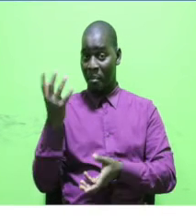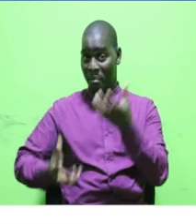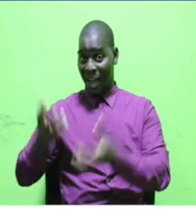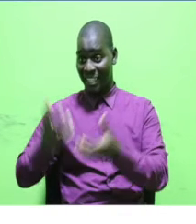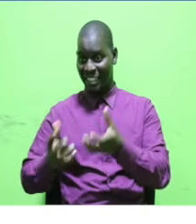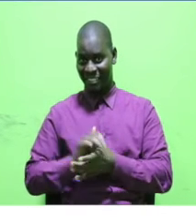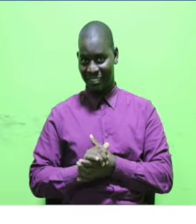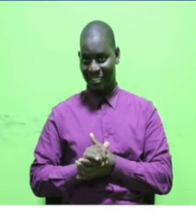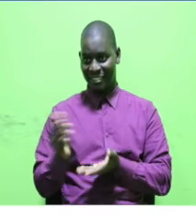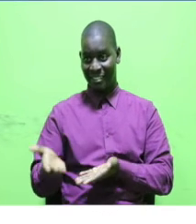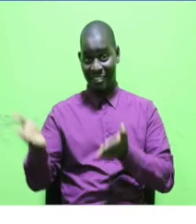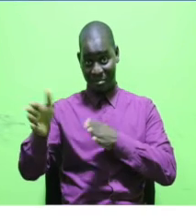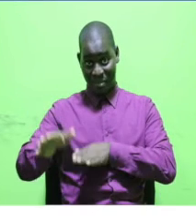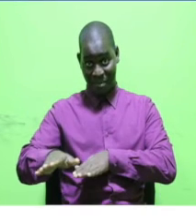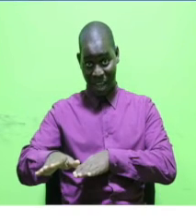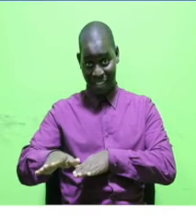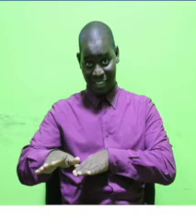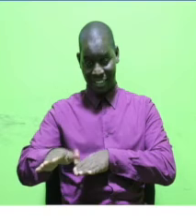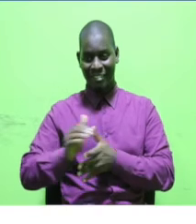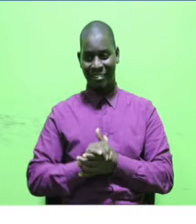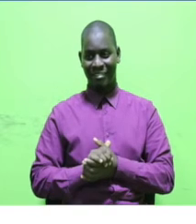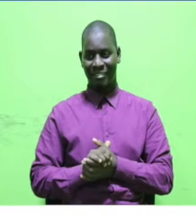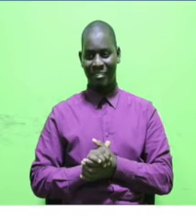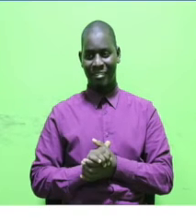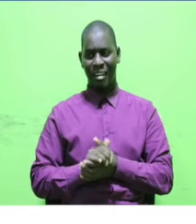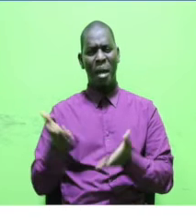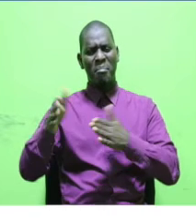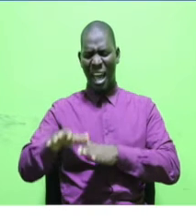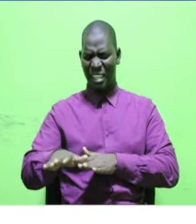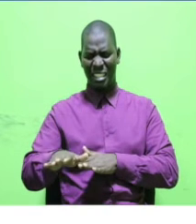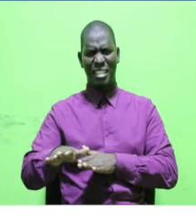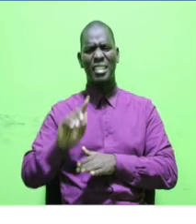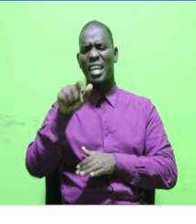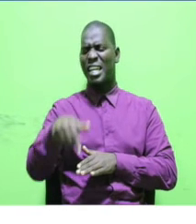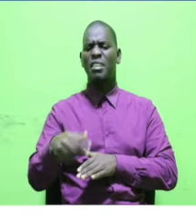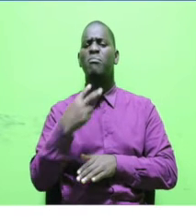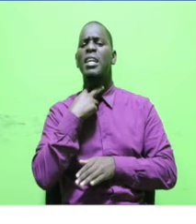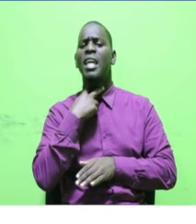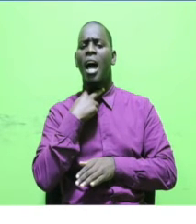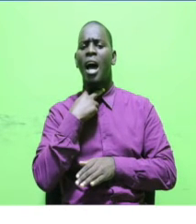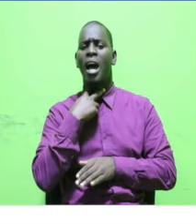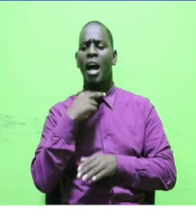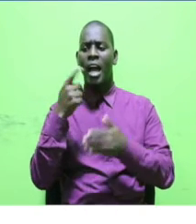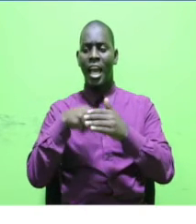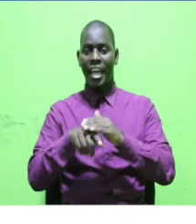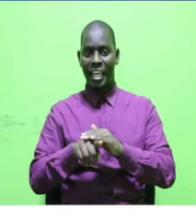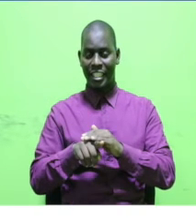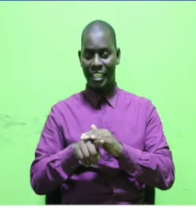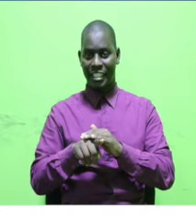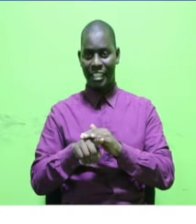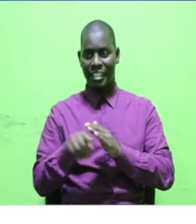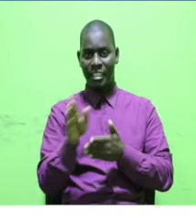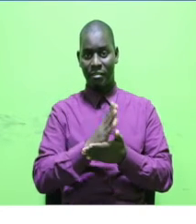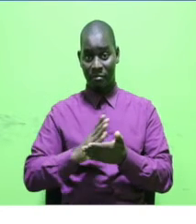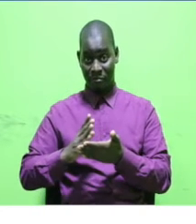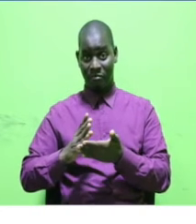burying, incinerating, and recycling. Burying involves burying the waste in the ground, either by